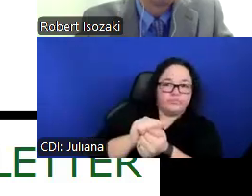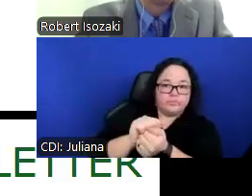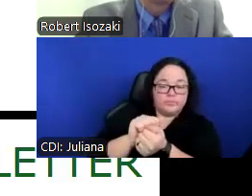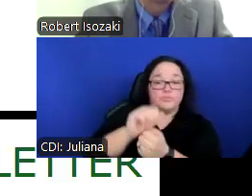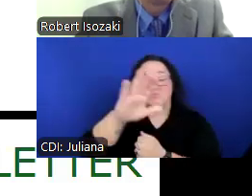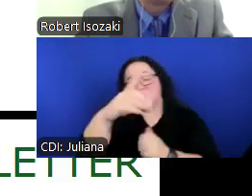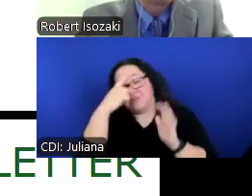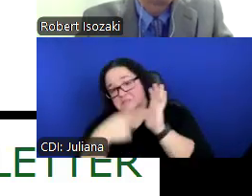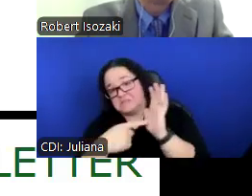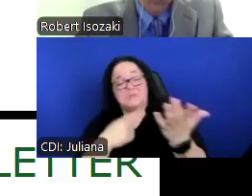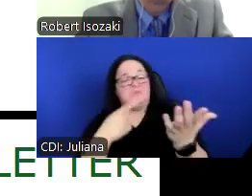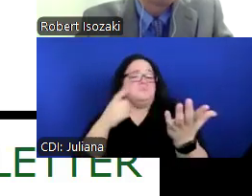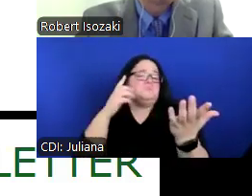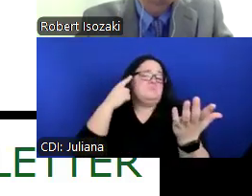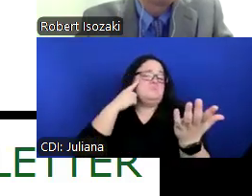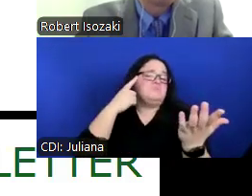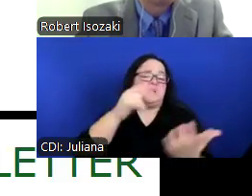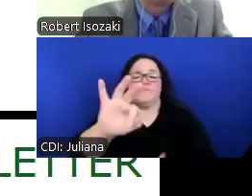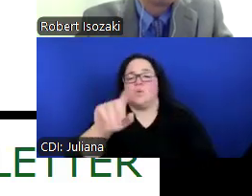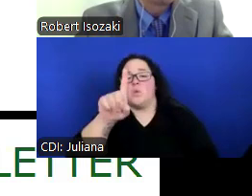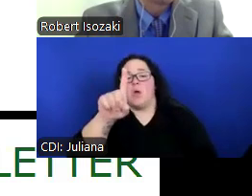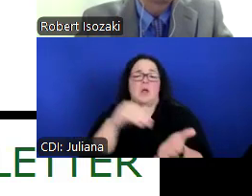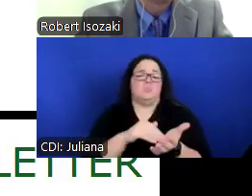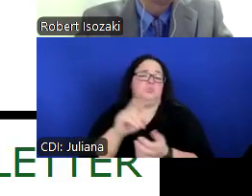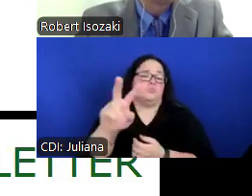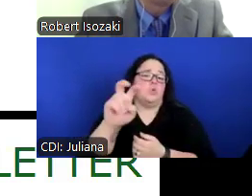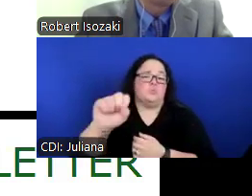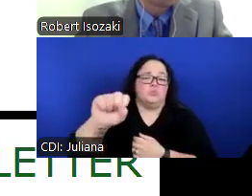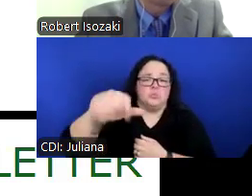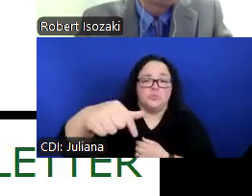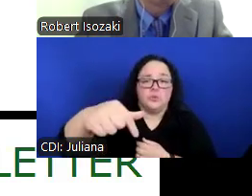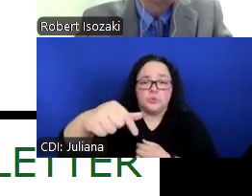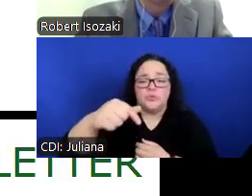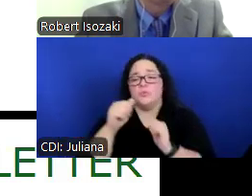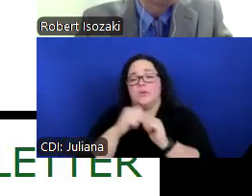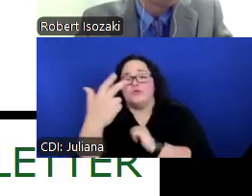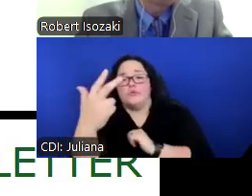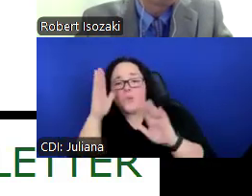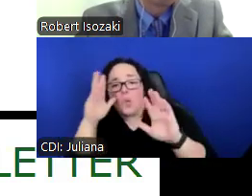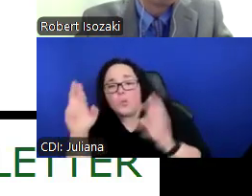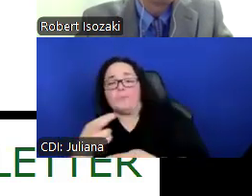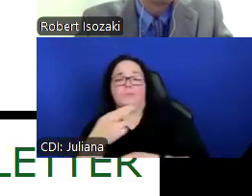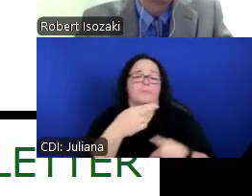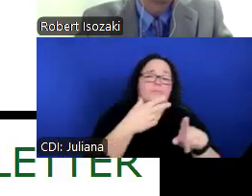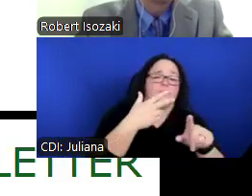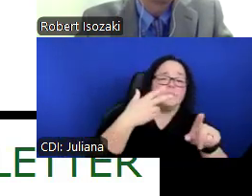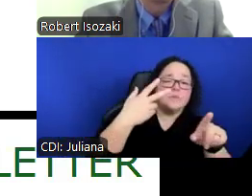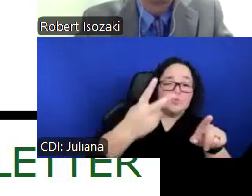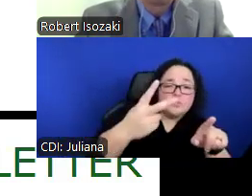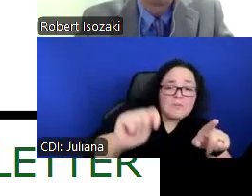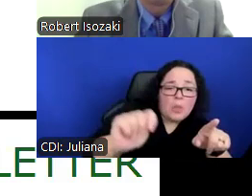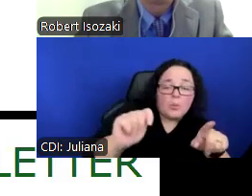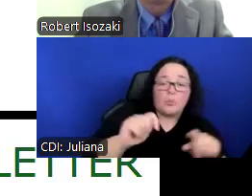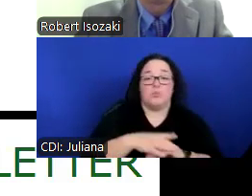foot, 3-bedroom, 2-bathroom home, and you rebuilt that same structure, you